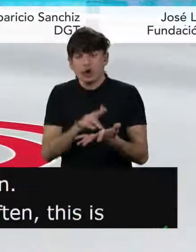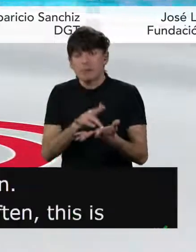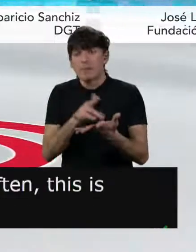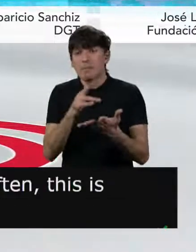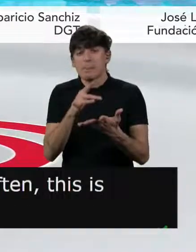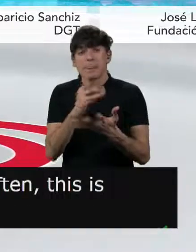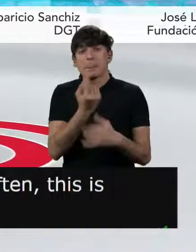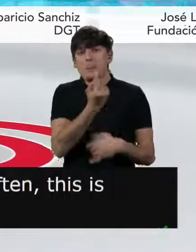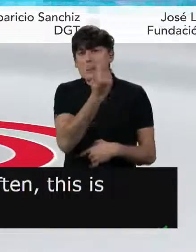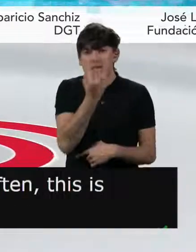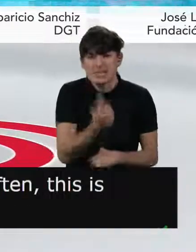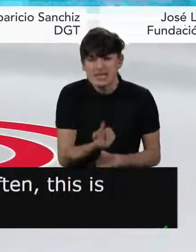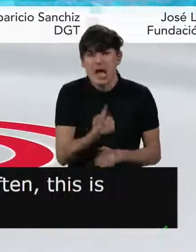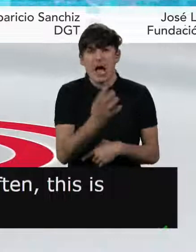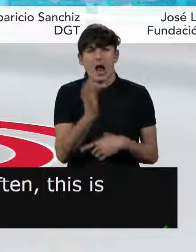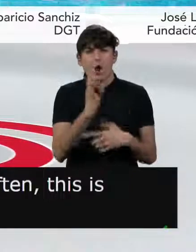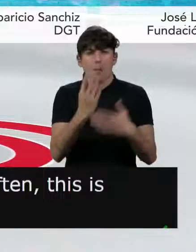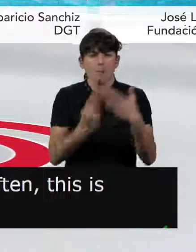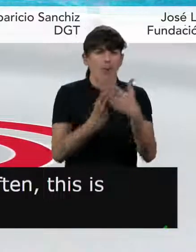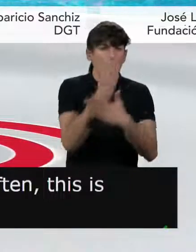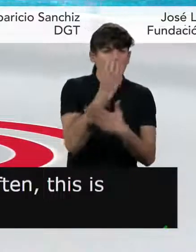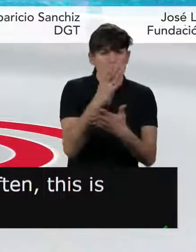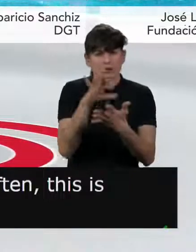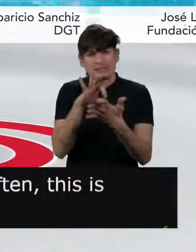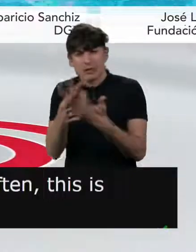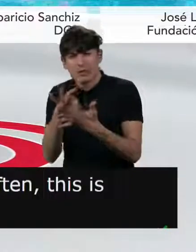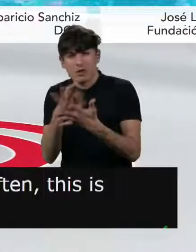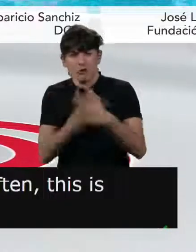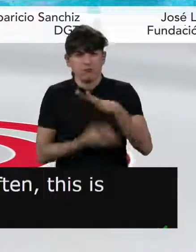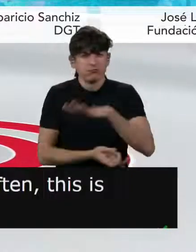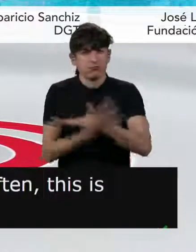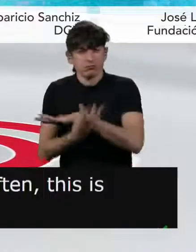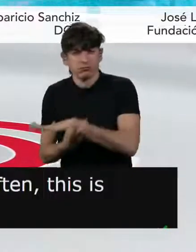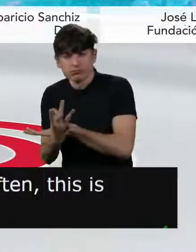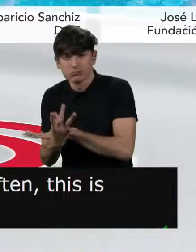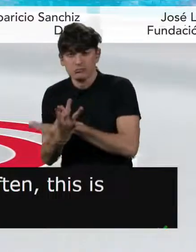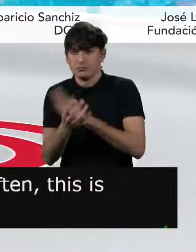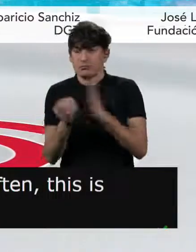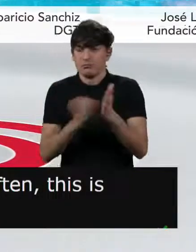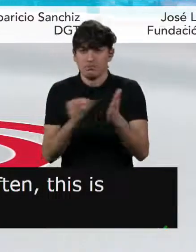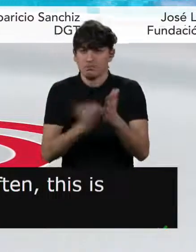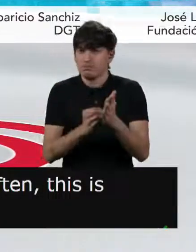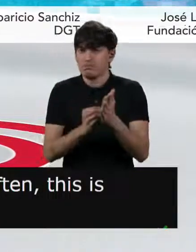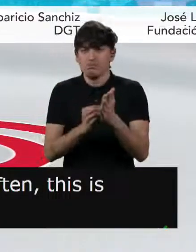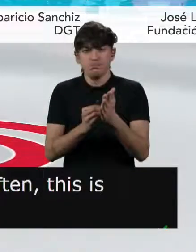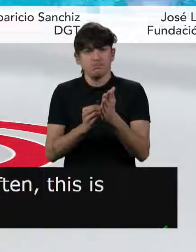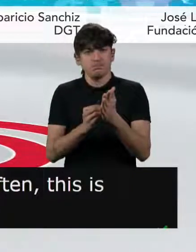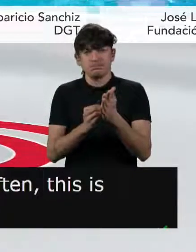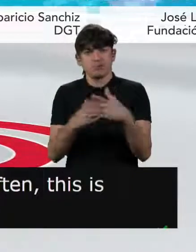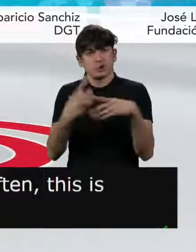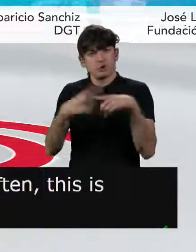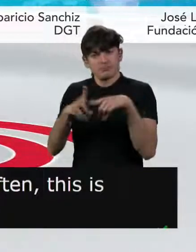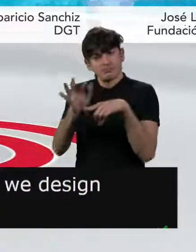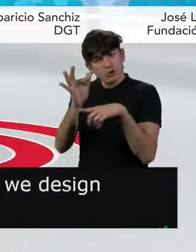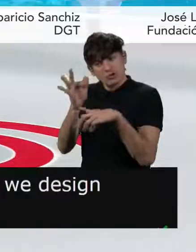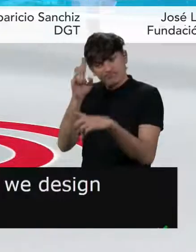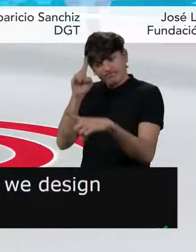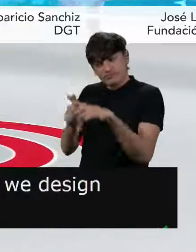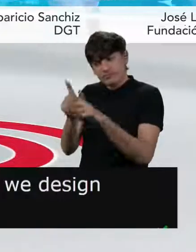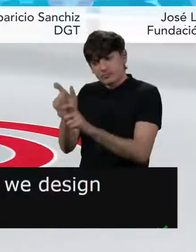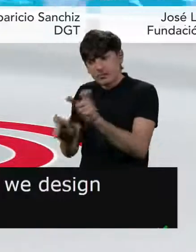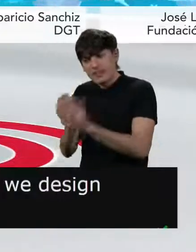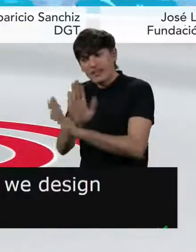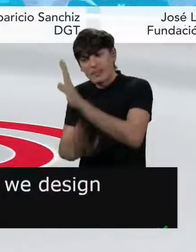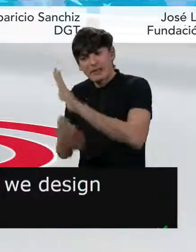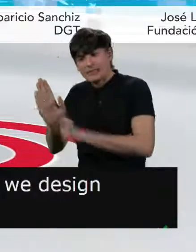It's quite important when we design products and services. What is good for people